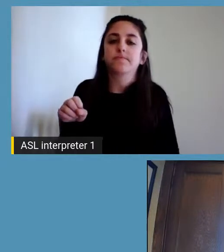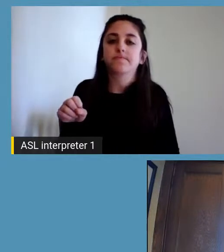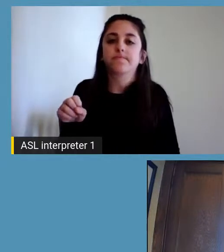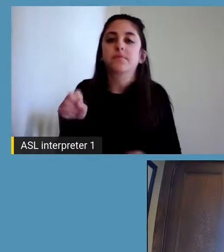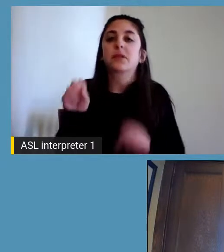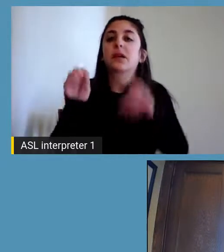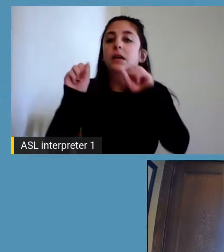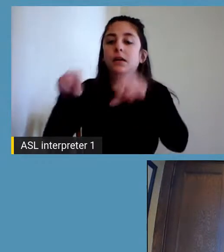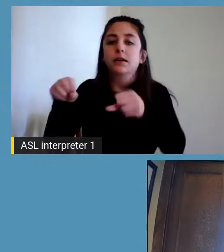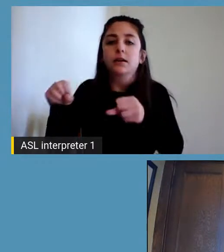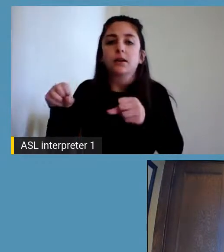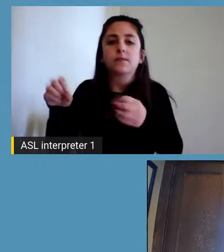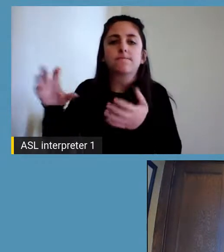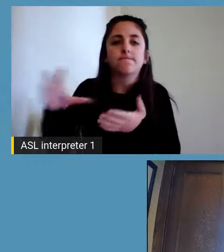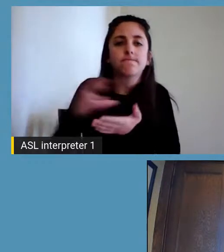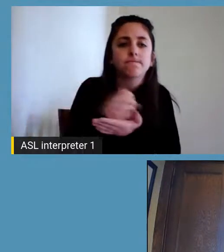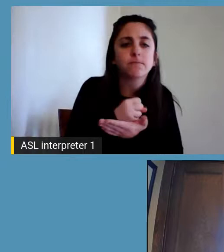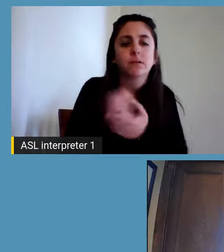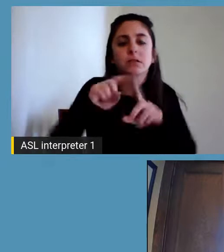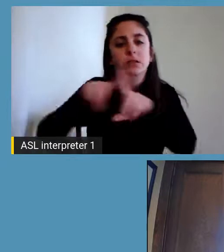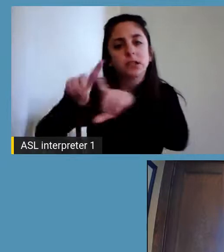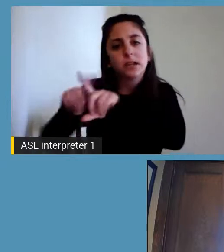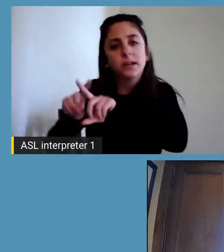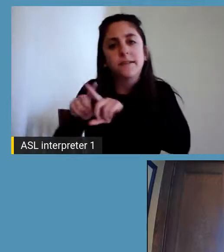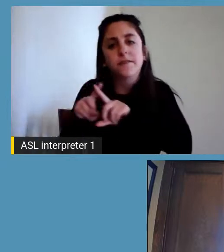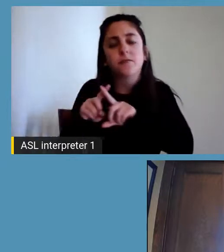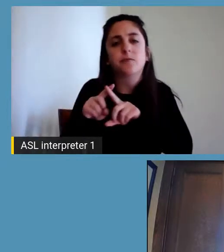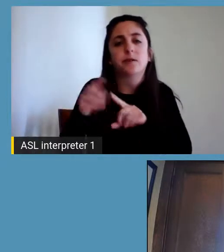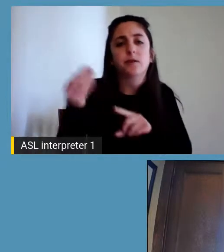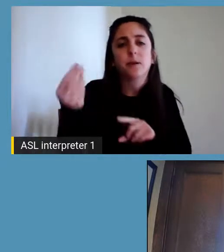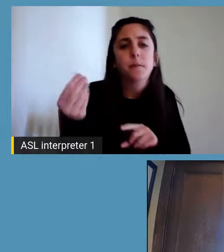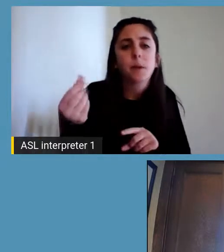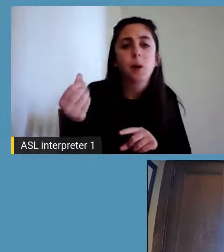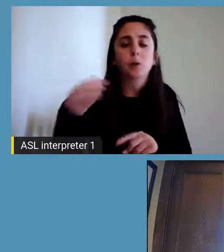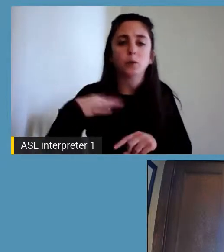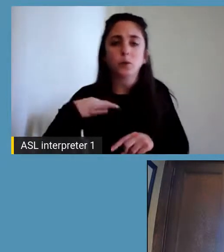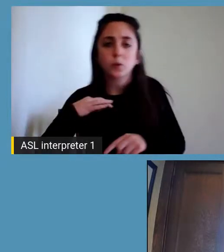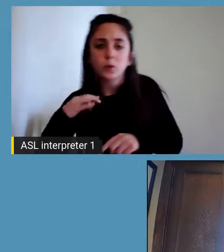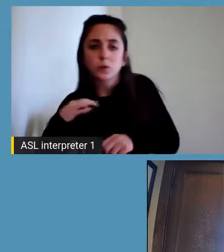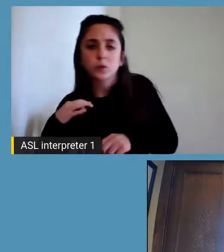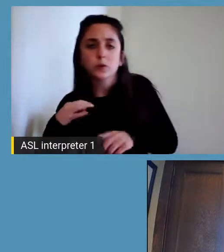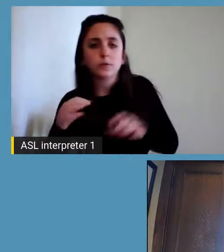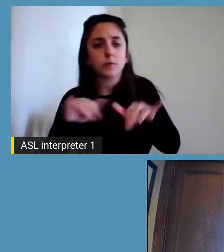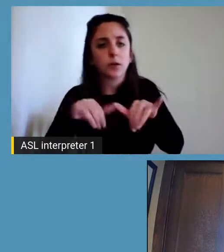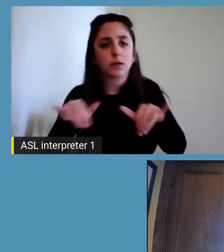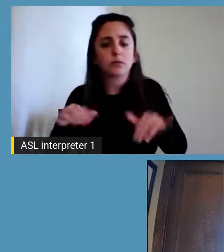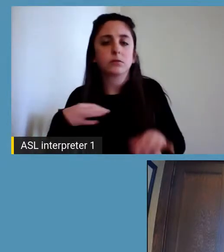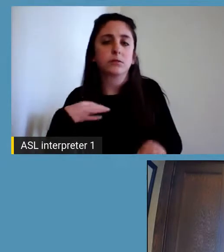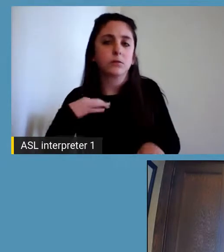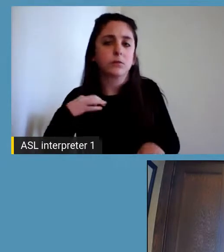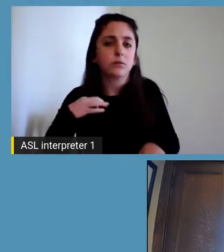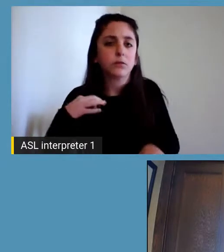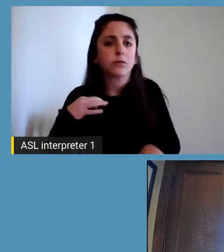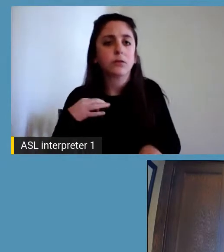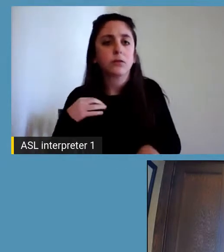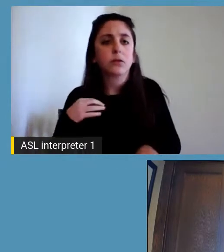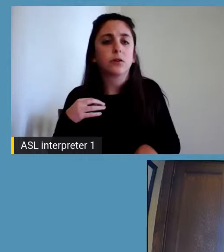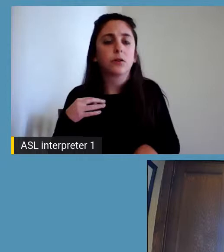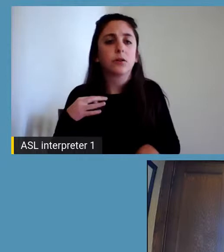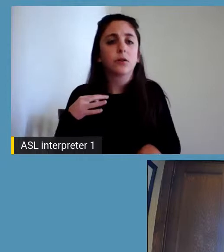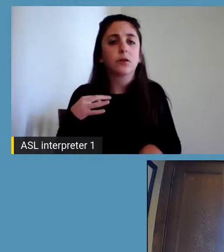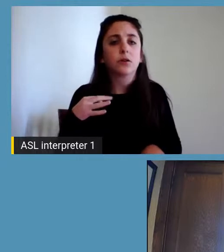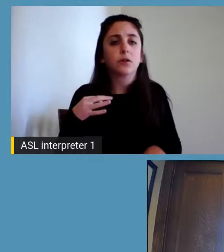collect different pattern components in terms of shirts, and you can, create a shirt